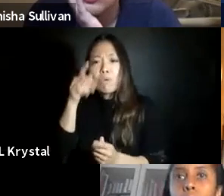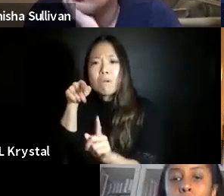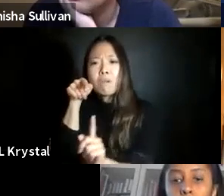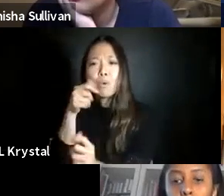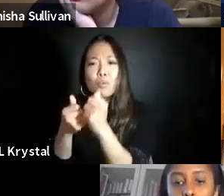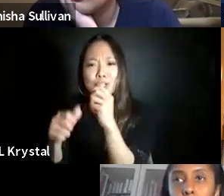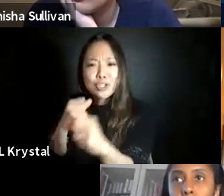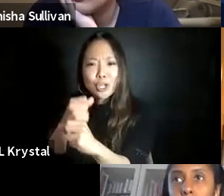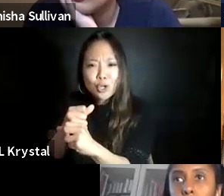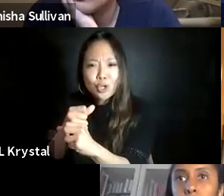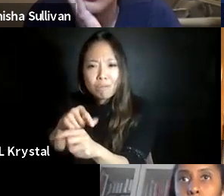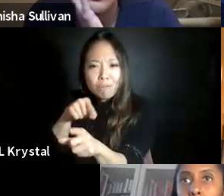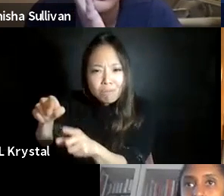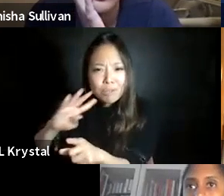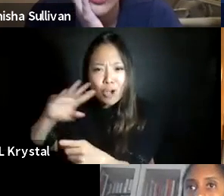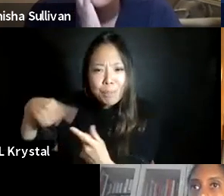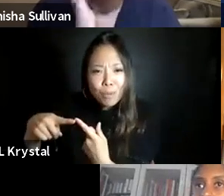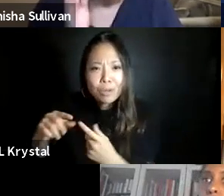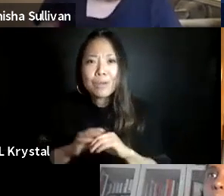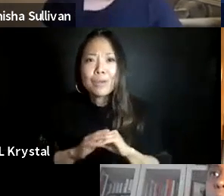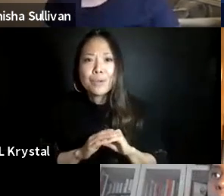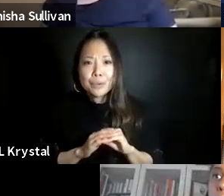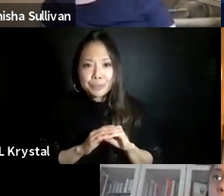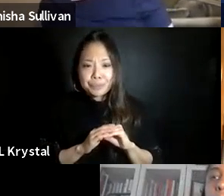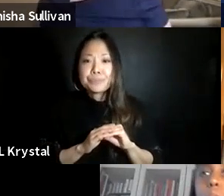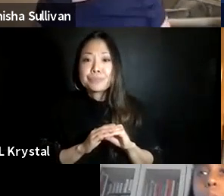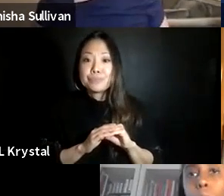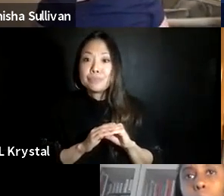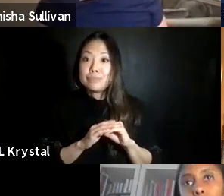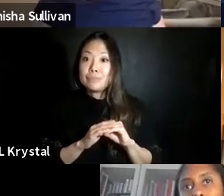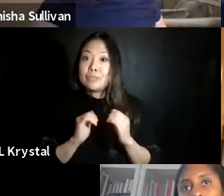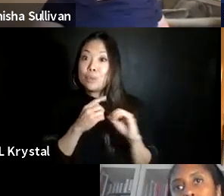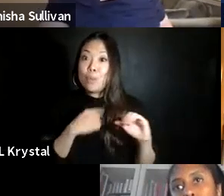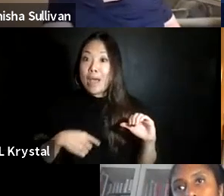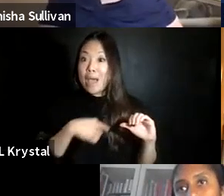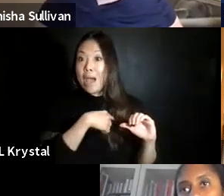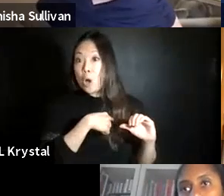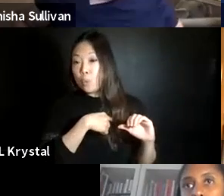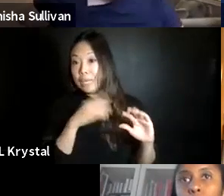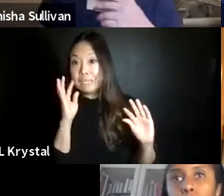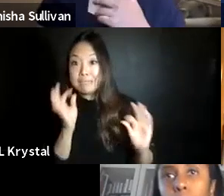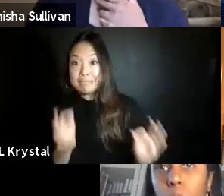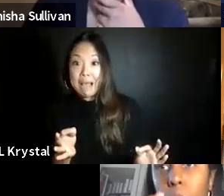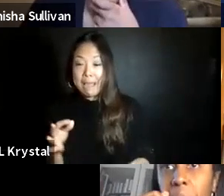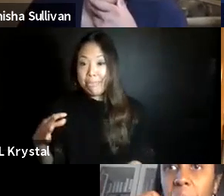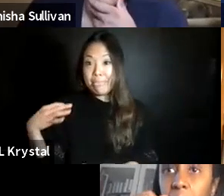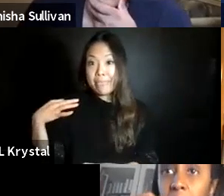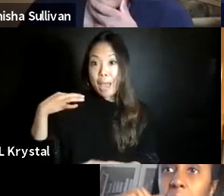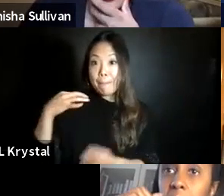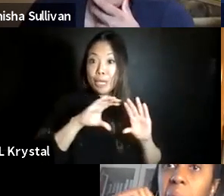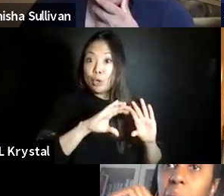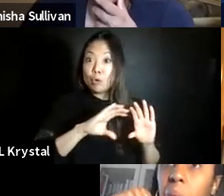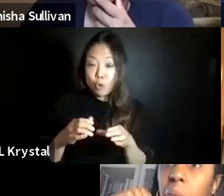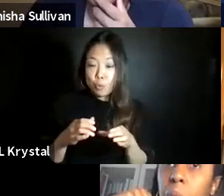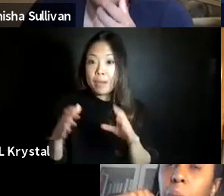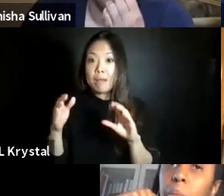approach to how we determine the applicant pool in the fall of 21 vis-a-vis the fall of 22. And